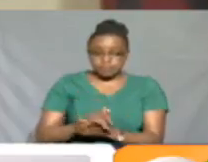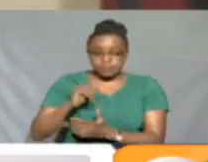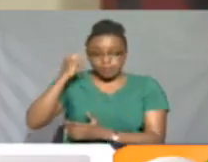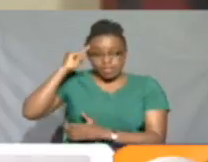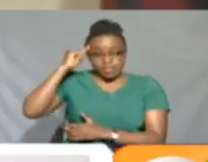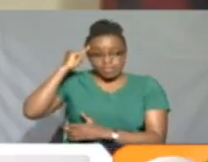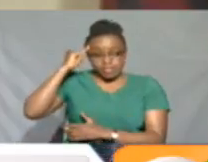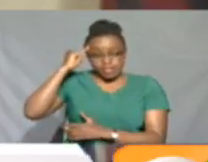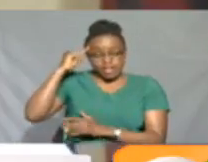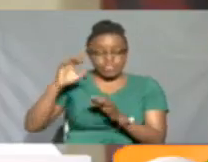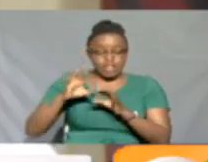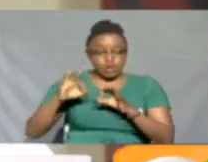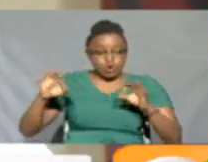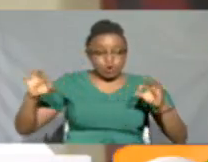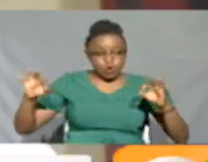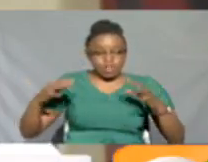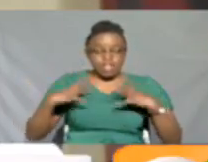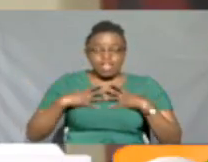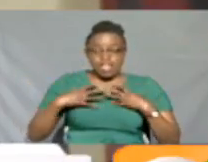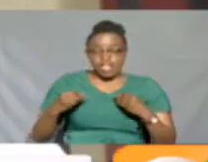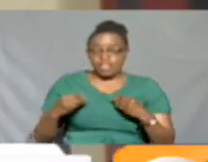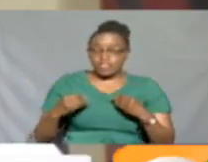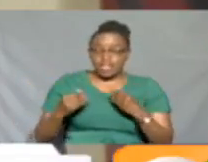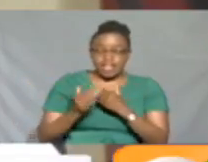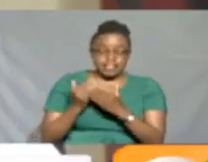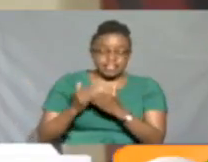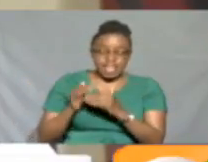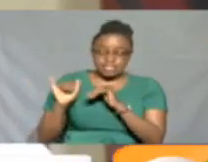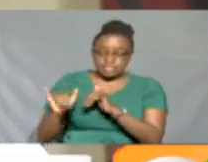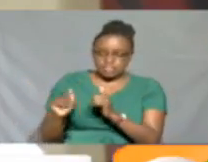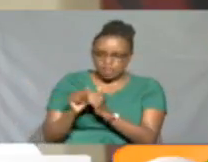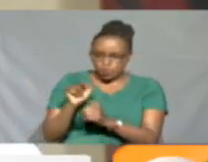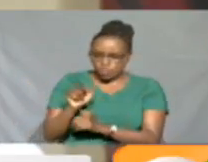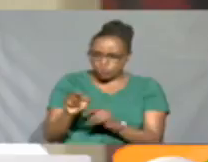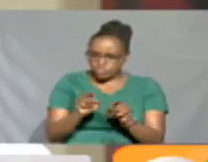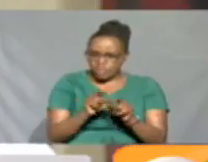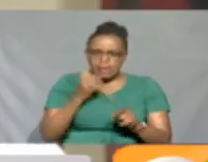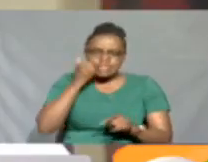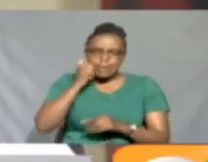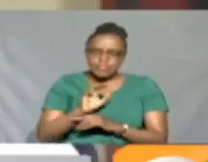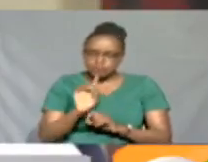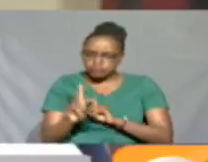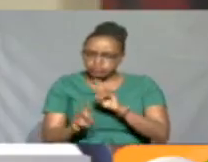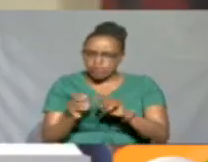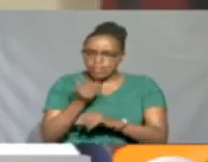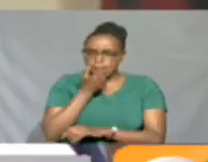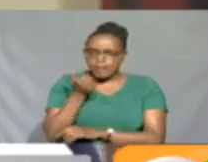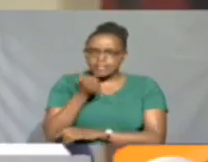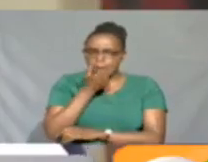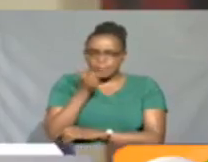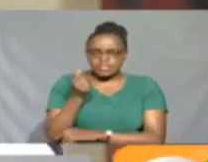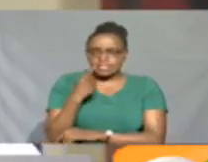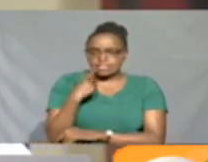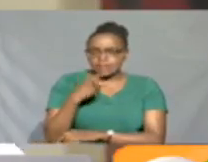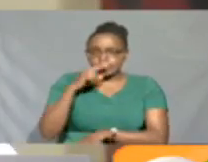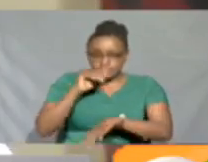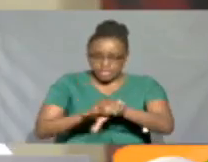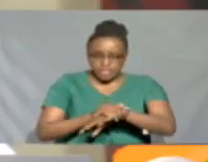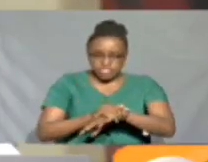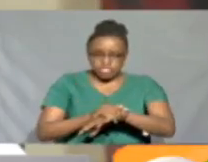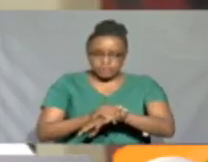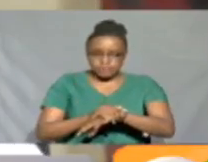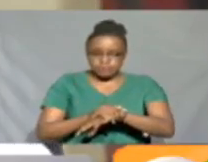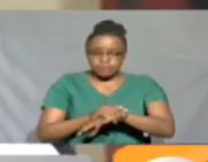think the longer a healthcare provider stays with you as a patient, the better treatment you're going to